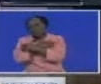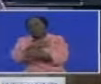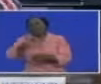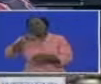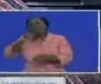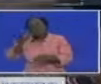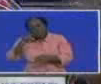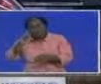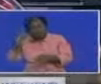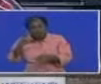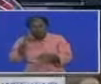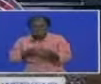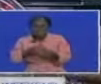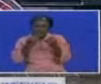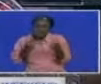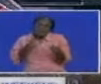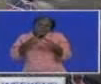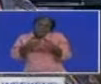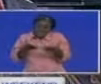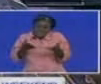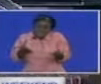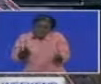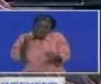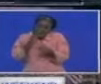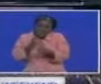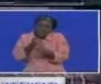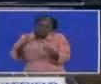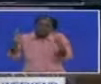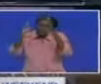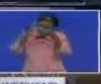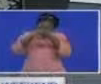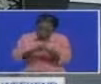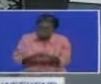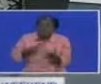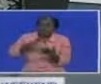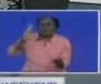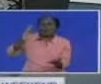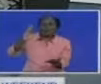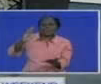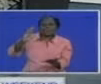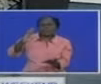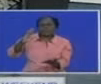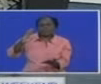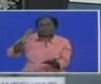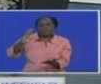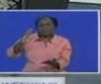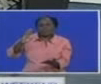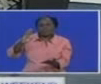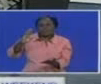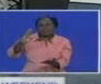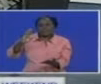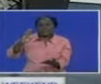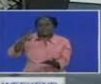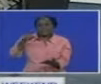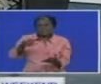need. But the friend who is working with you at the moment, you deepen that and the other one you'll call hostile, Senator? You know, I think this whole